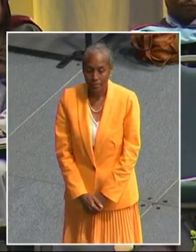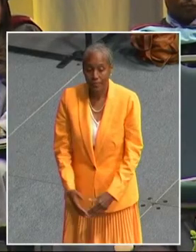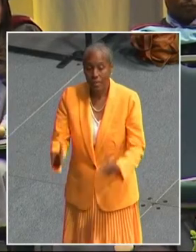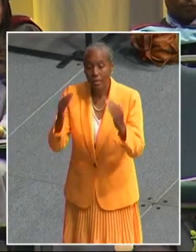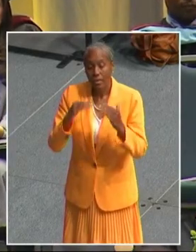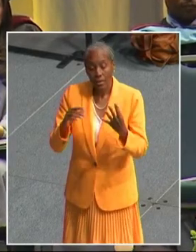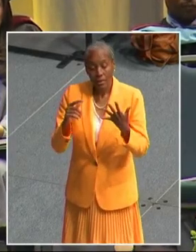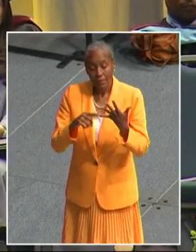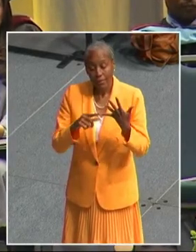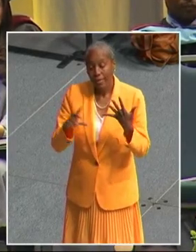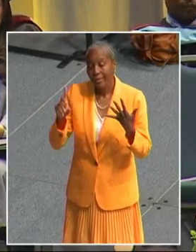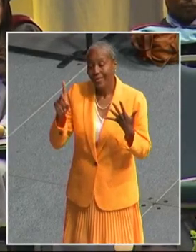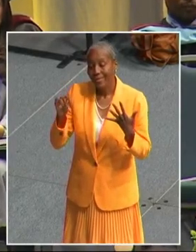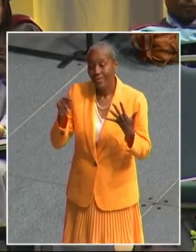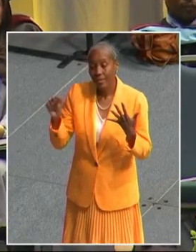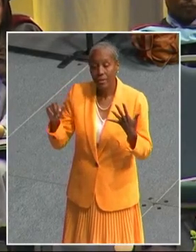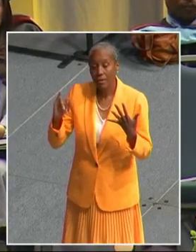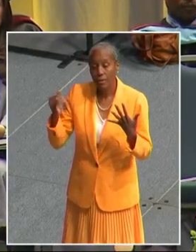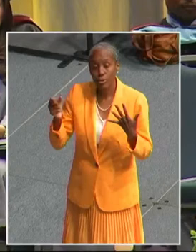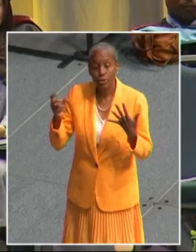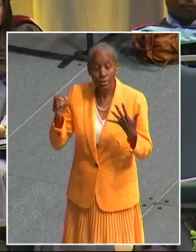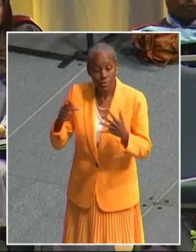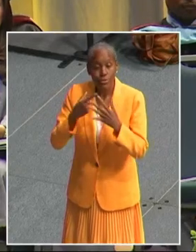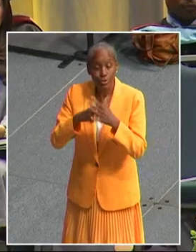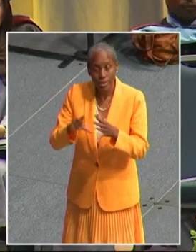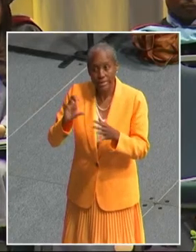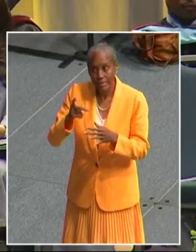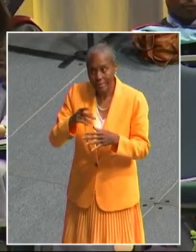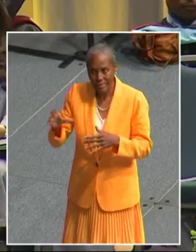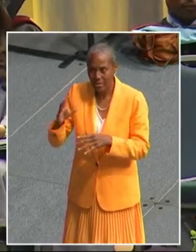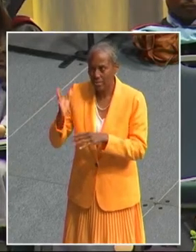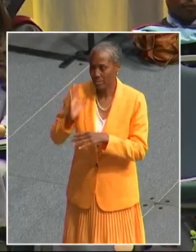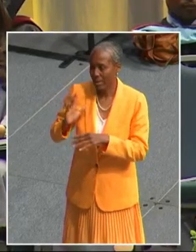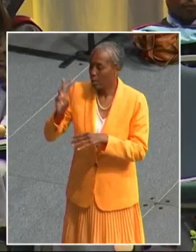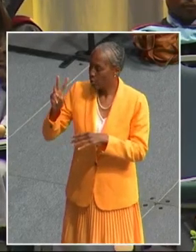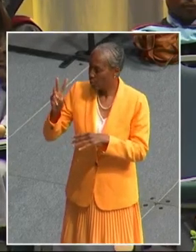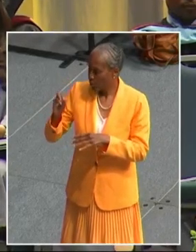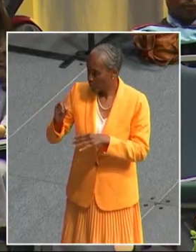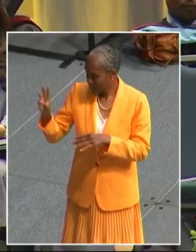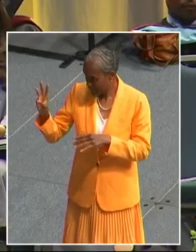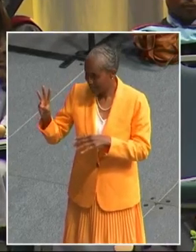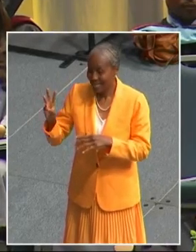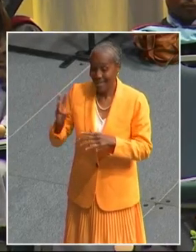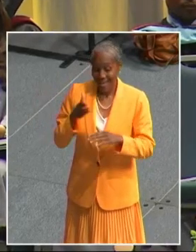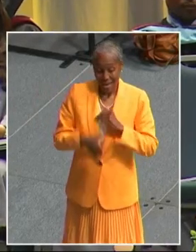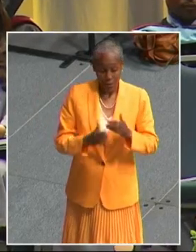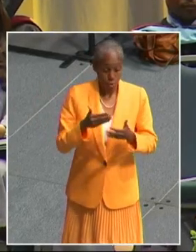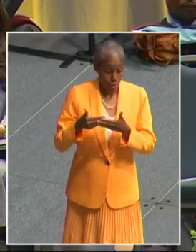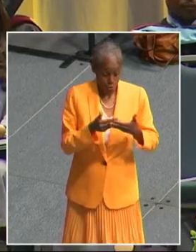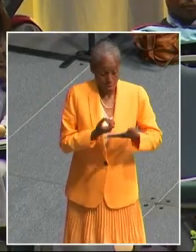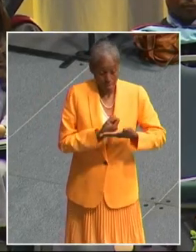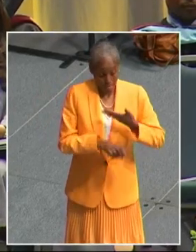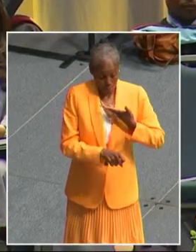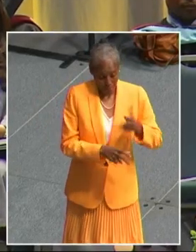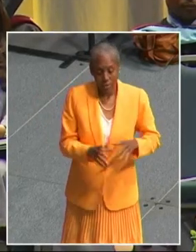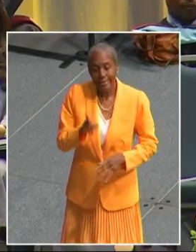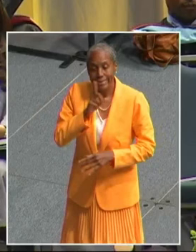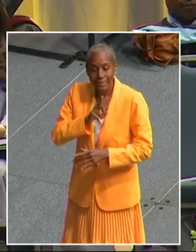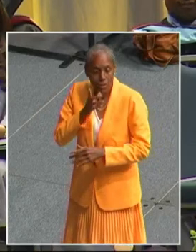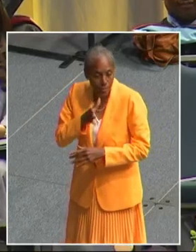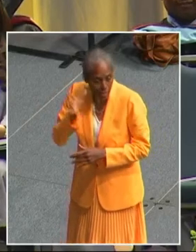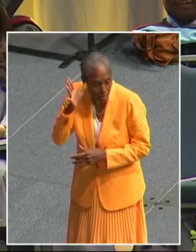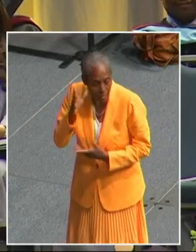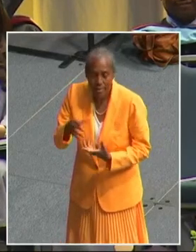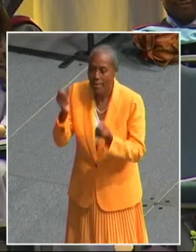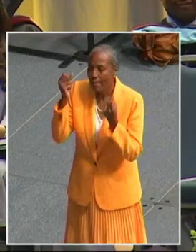Diana Johnson began her educational journey at Central Piedmont in 2006, right after giving birth to her daughter. She was a single parent and she had